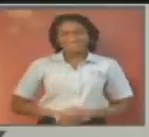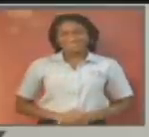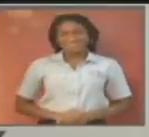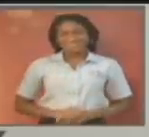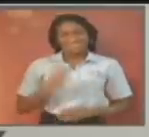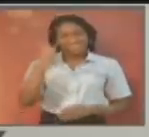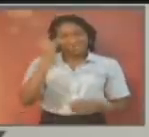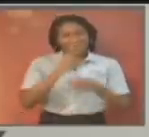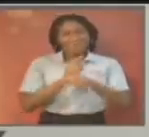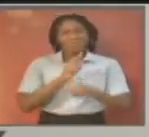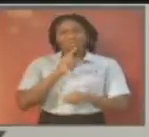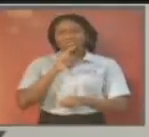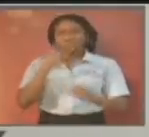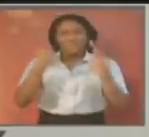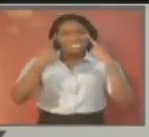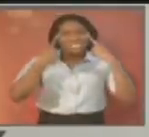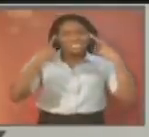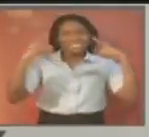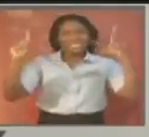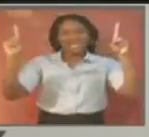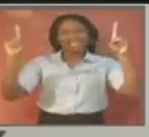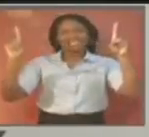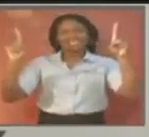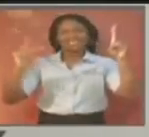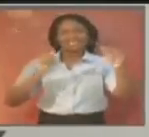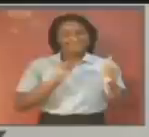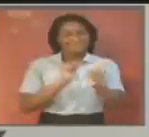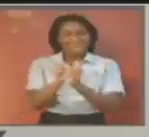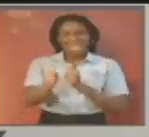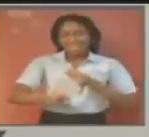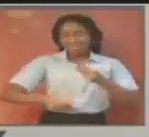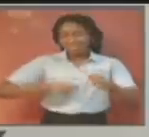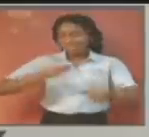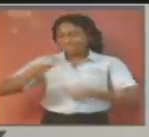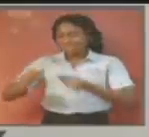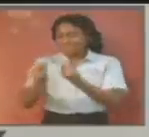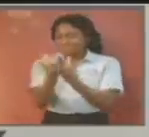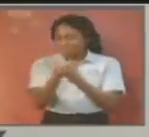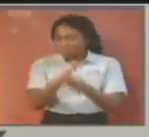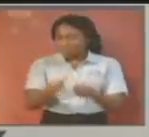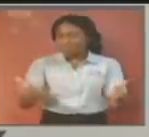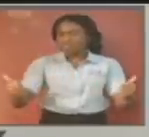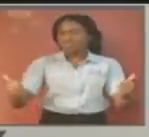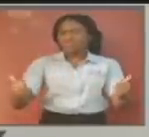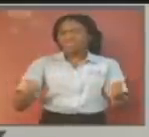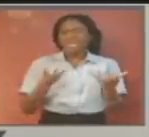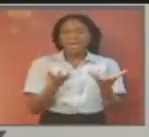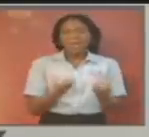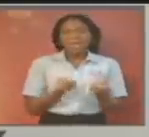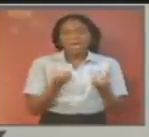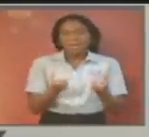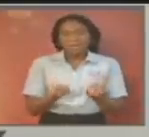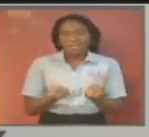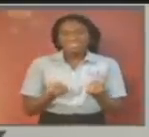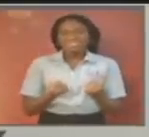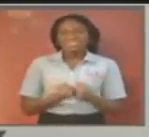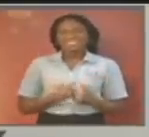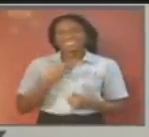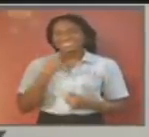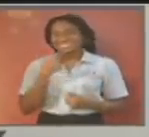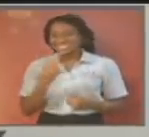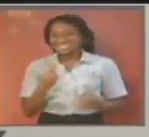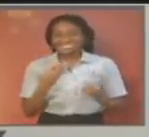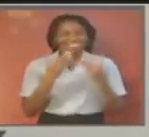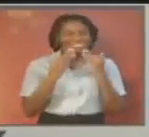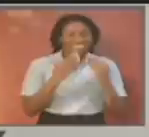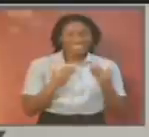to ensure success at our treatment and vaccination sites. I want to say all hands are truly on deck